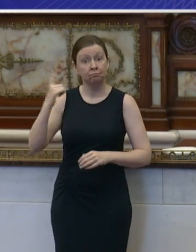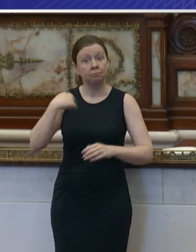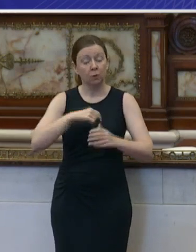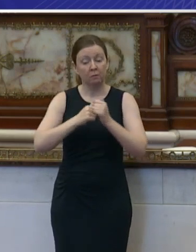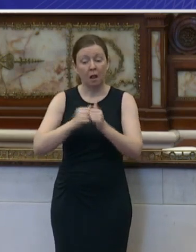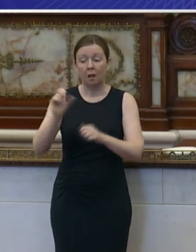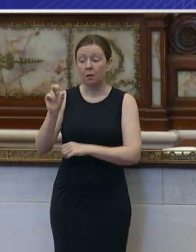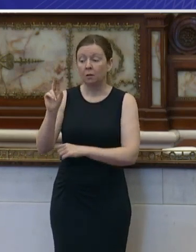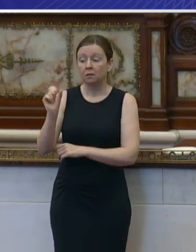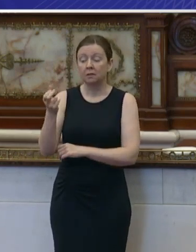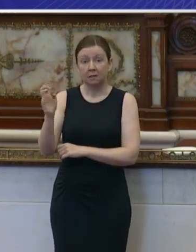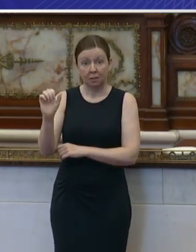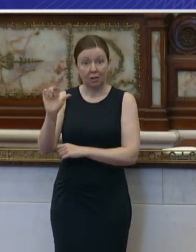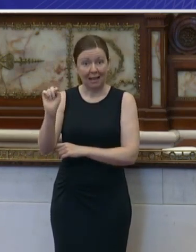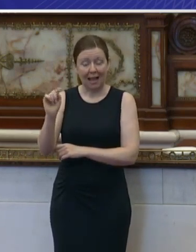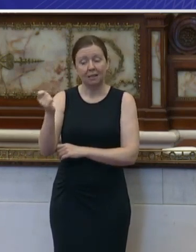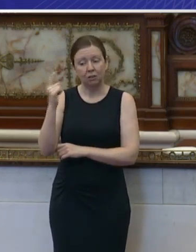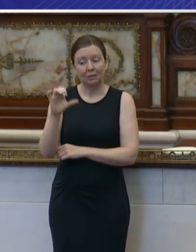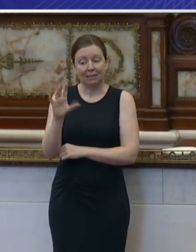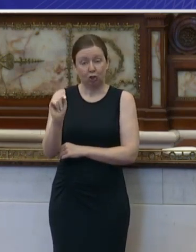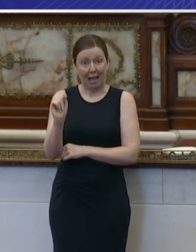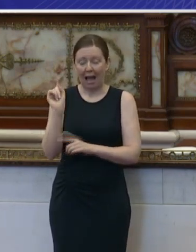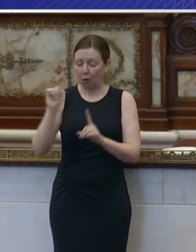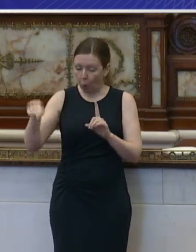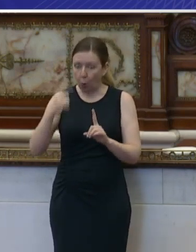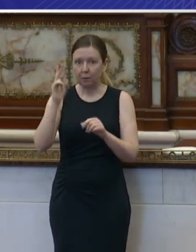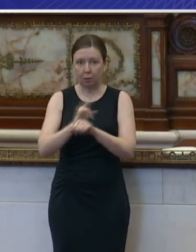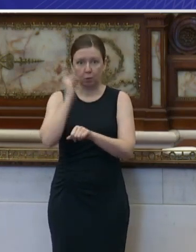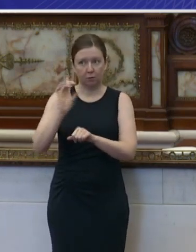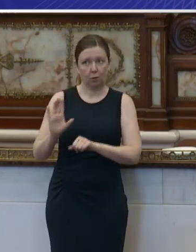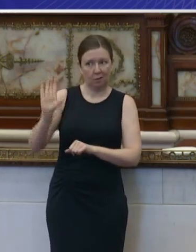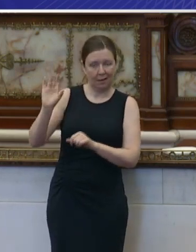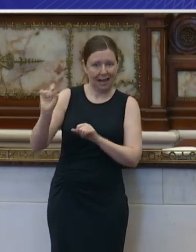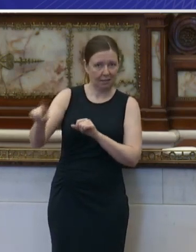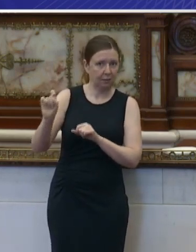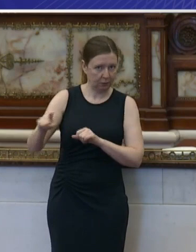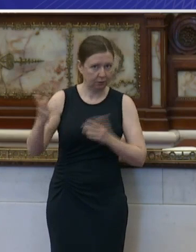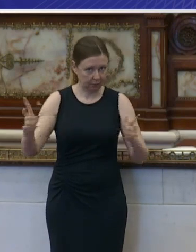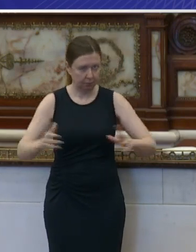Act, the chat feature must only be used for this purpose.